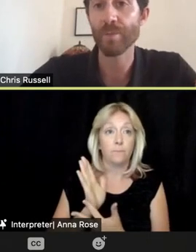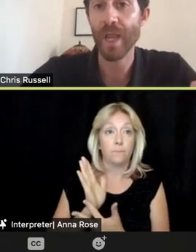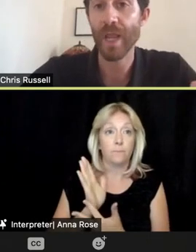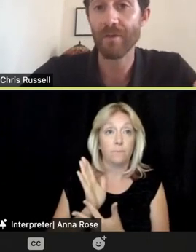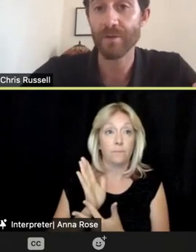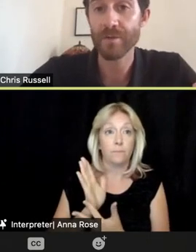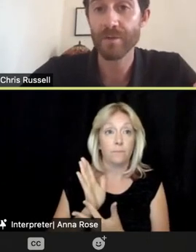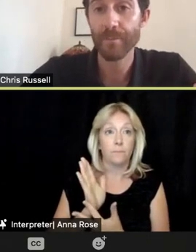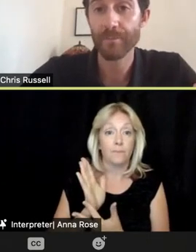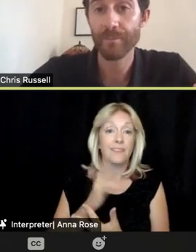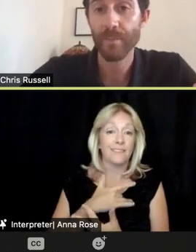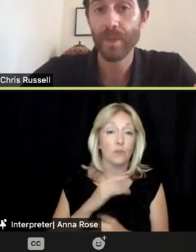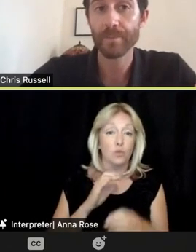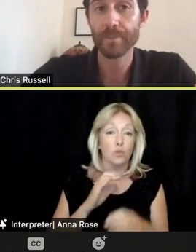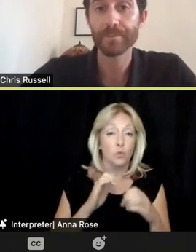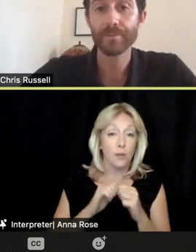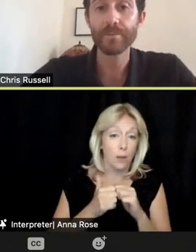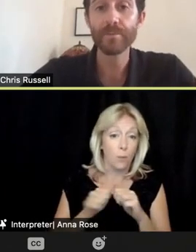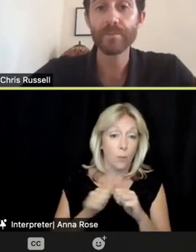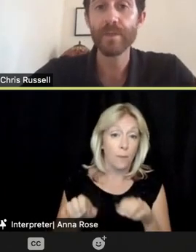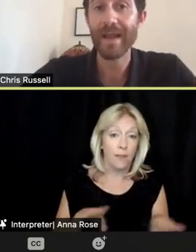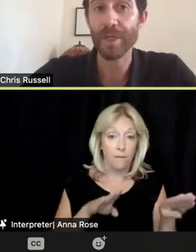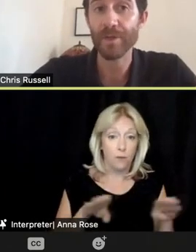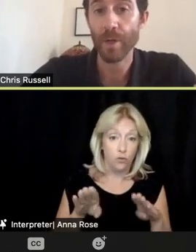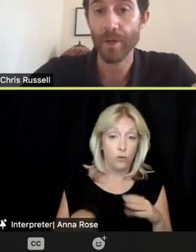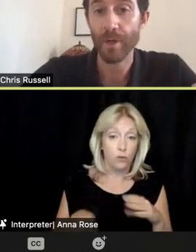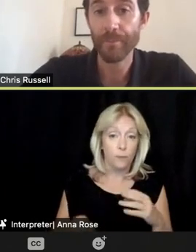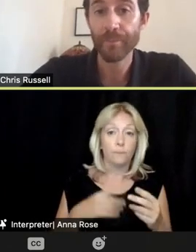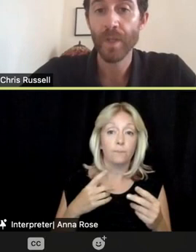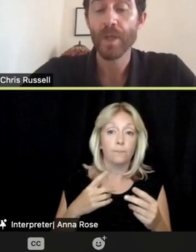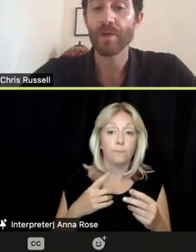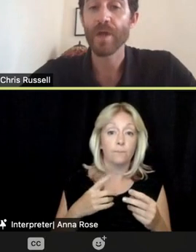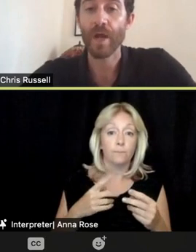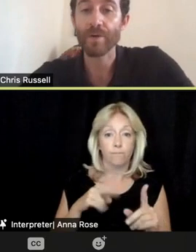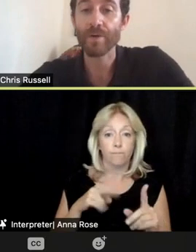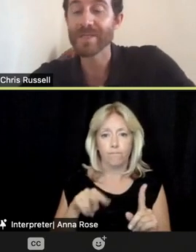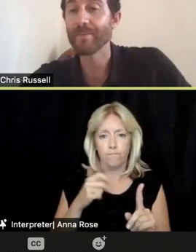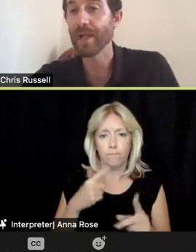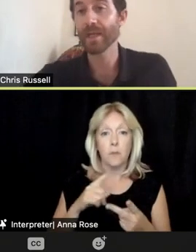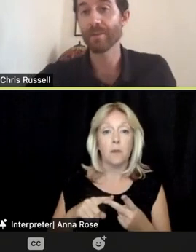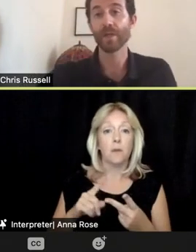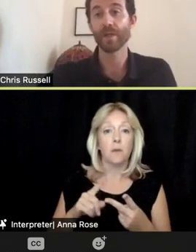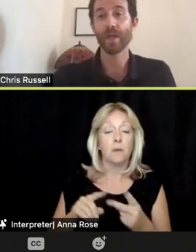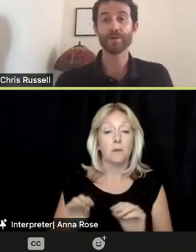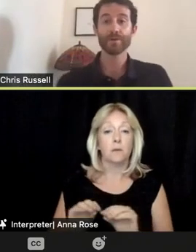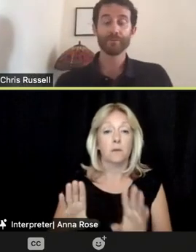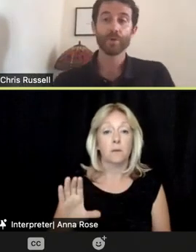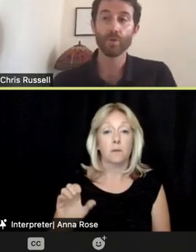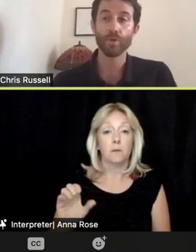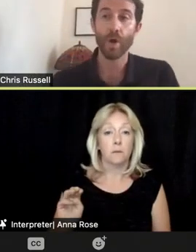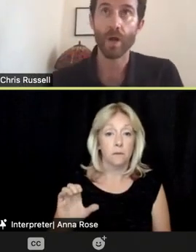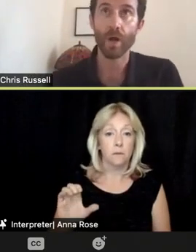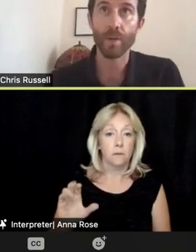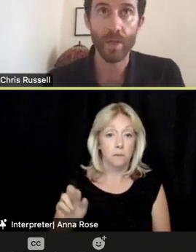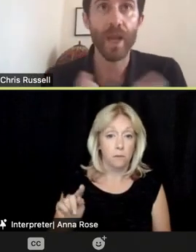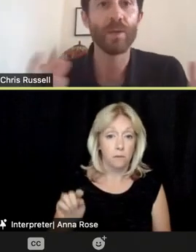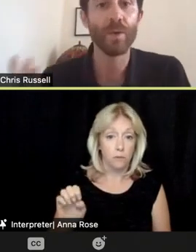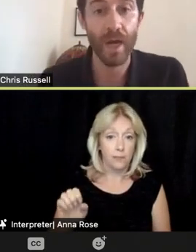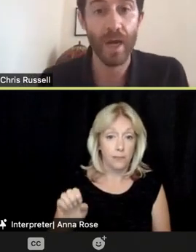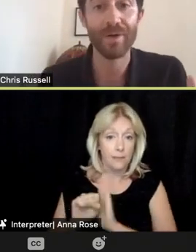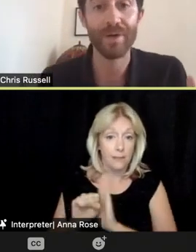mostly through behaviors that have to be interpreted. You have concrete symbolic communicators who